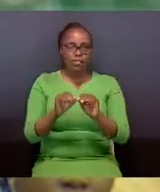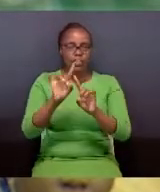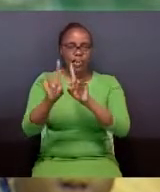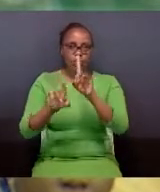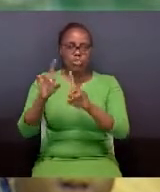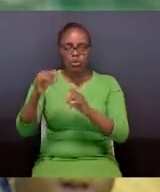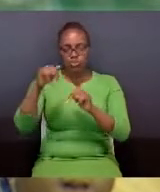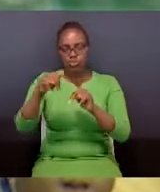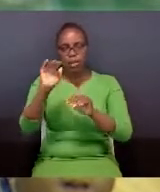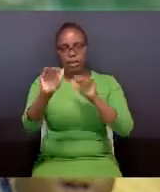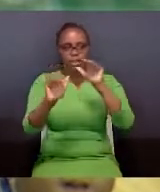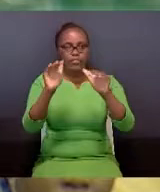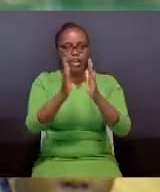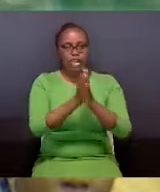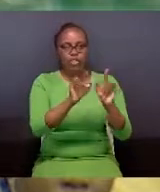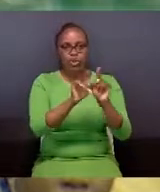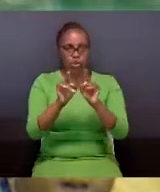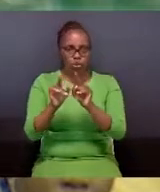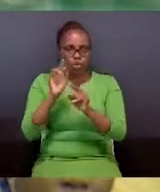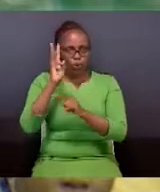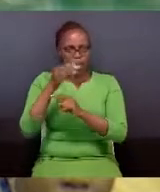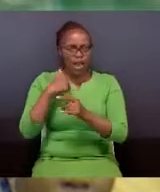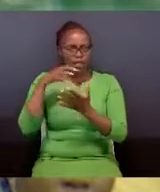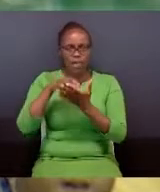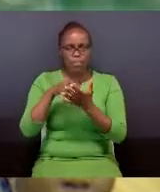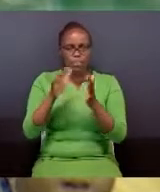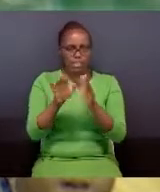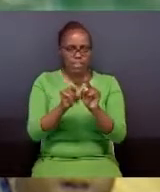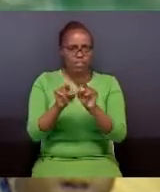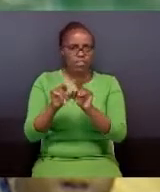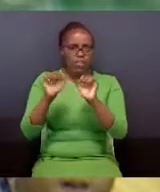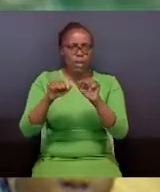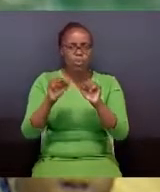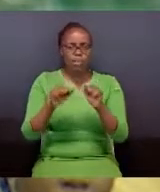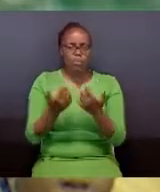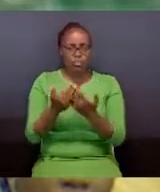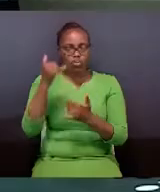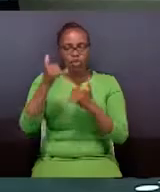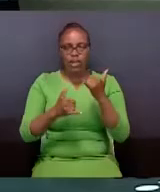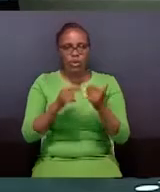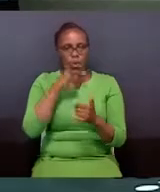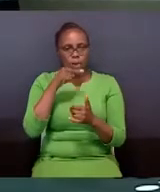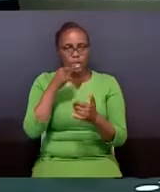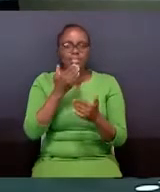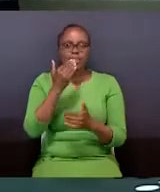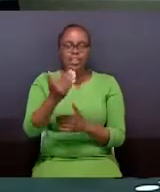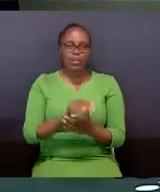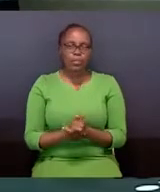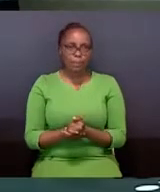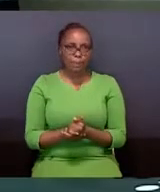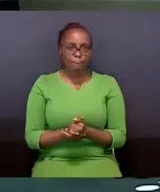that have come today, and also just going forward. And your position is UNDP, and you can give us your parting shot. Thanks. Thank